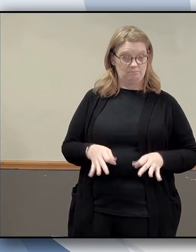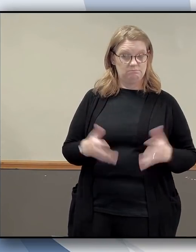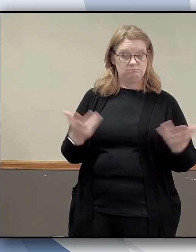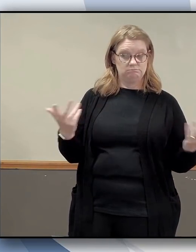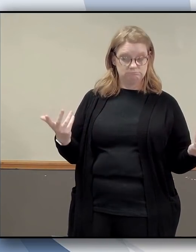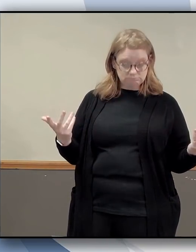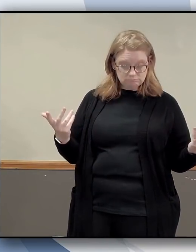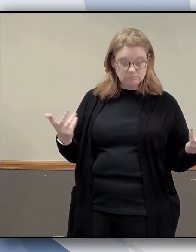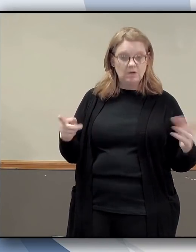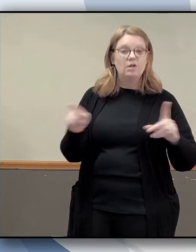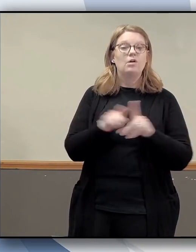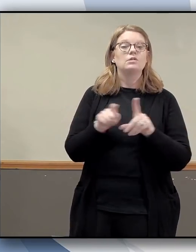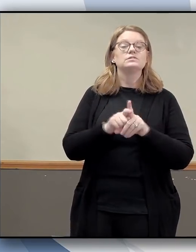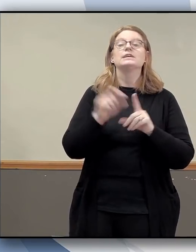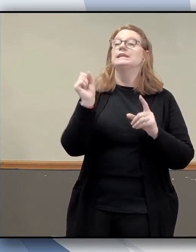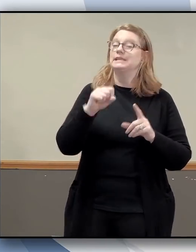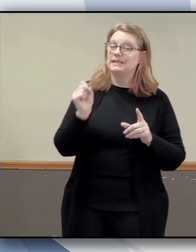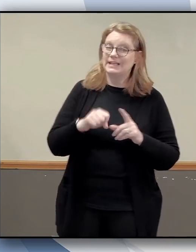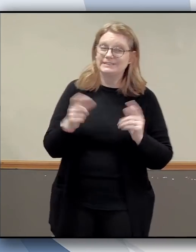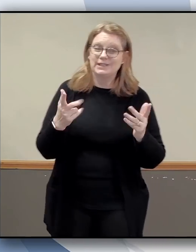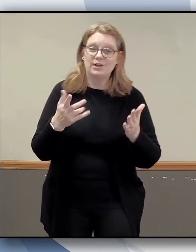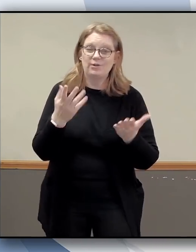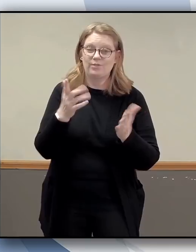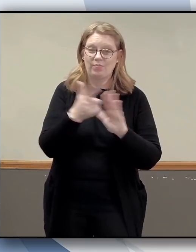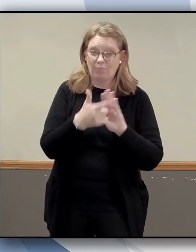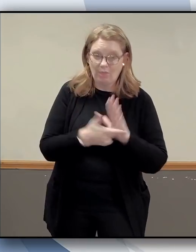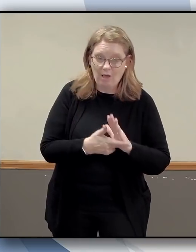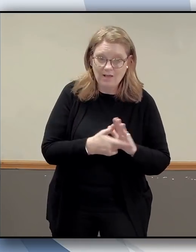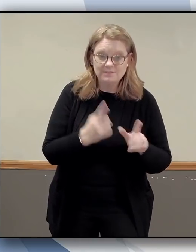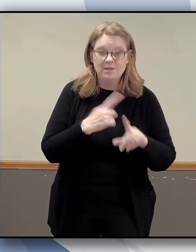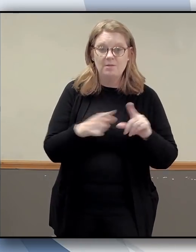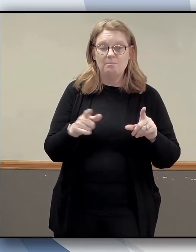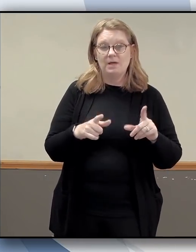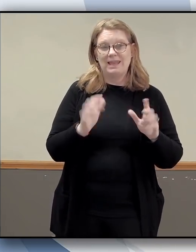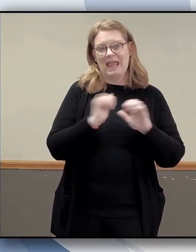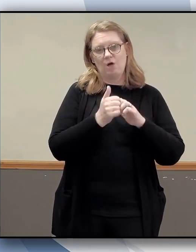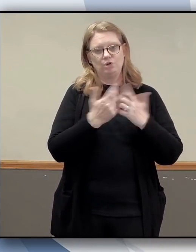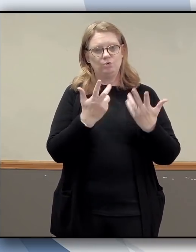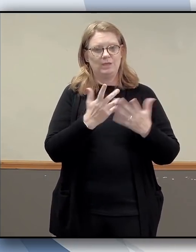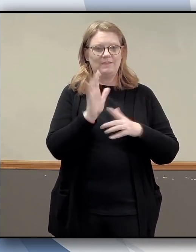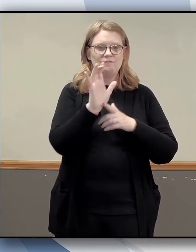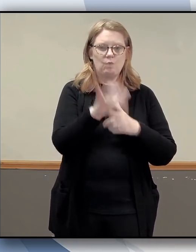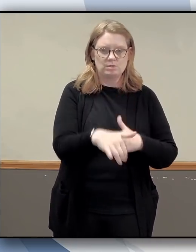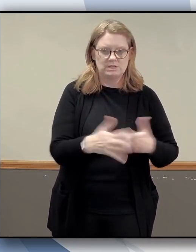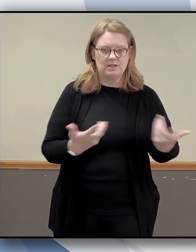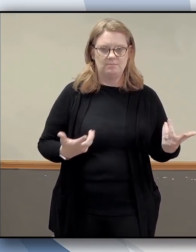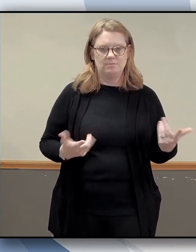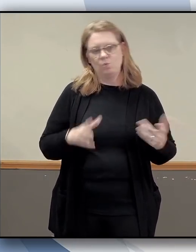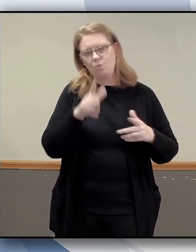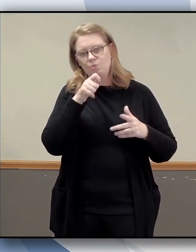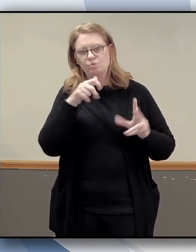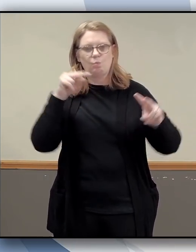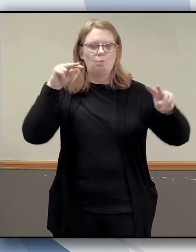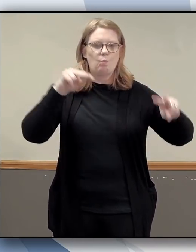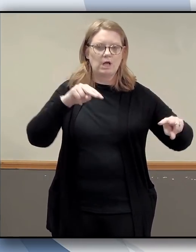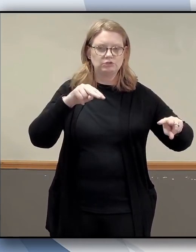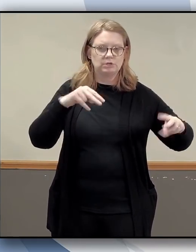raise the question of, yes, those things are on the books, but is there enforceability of those? I don't think with